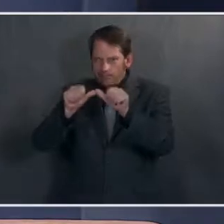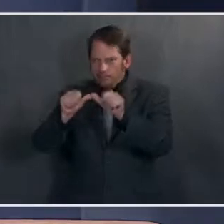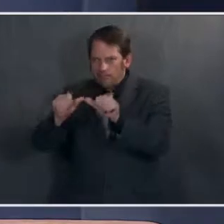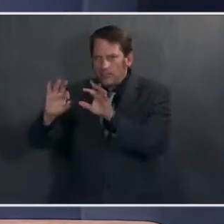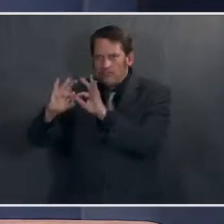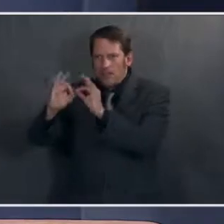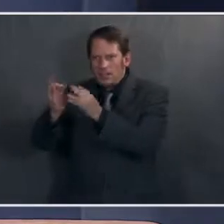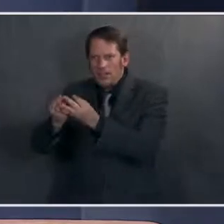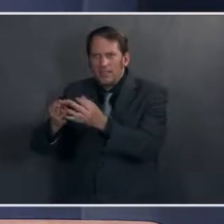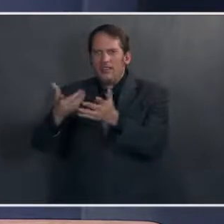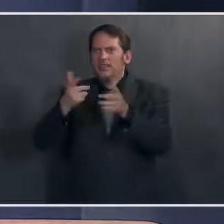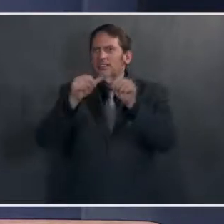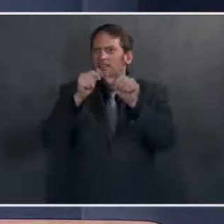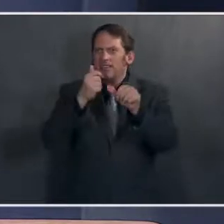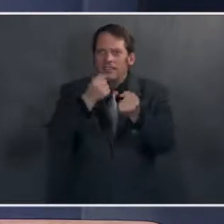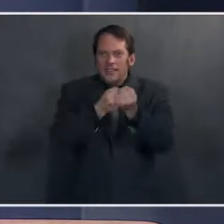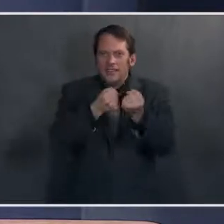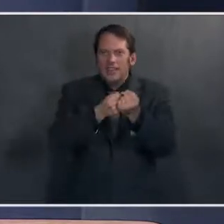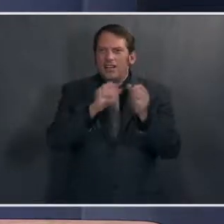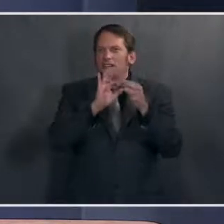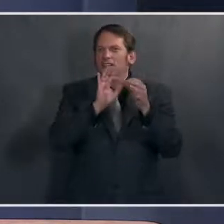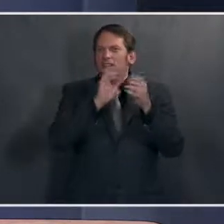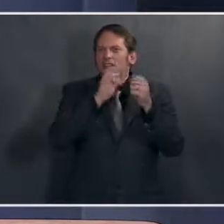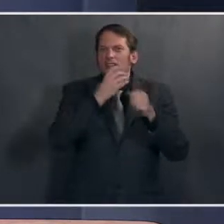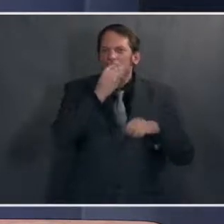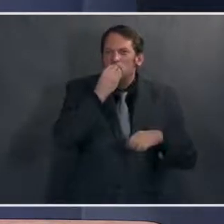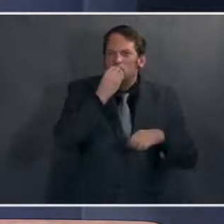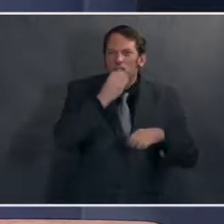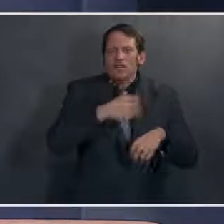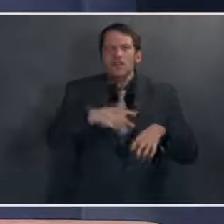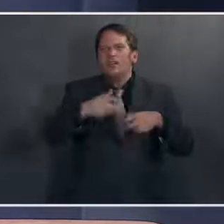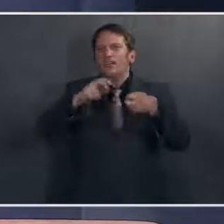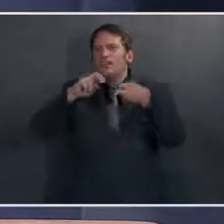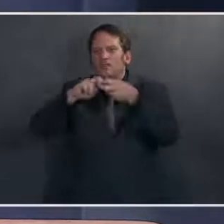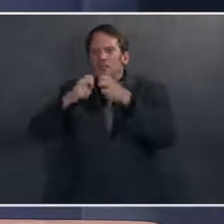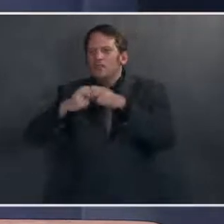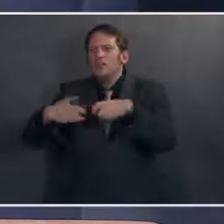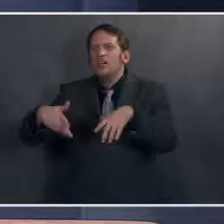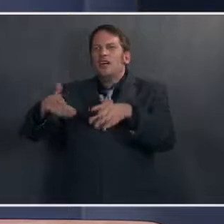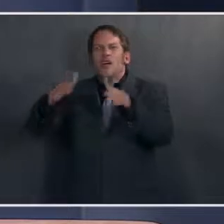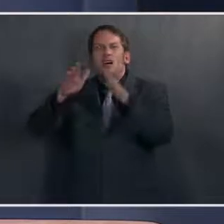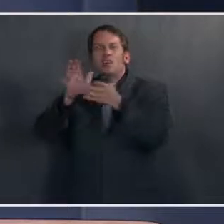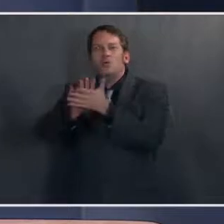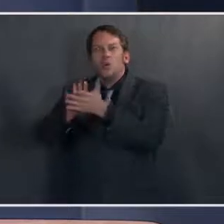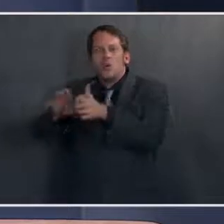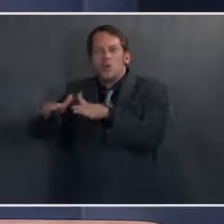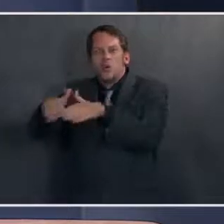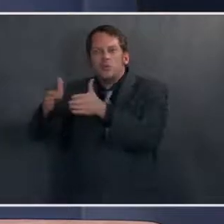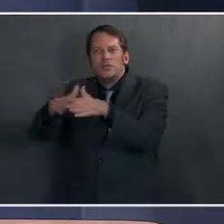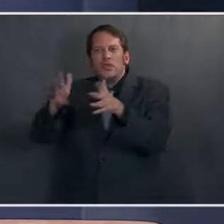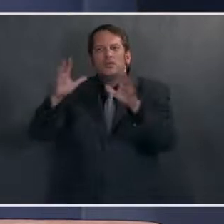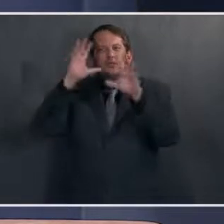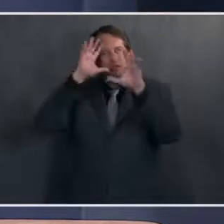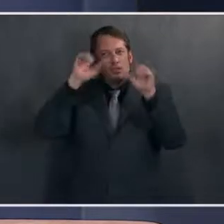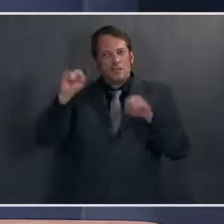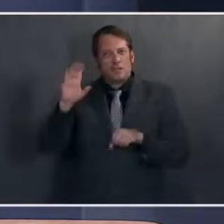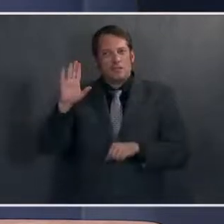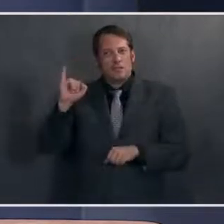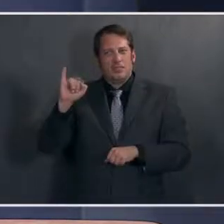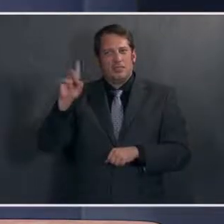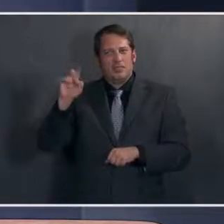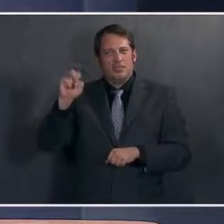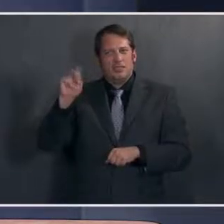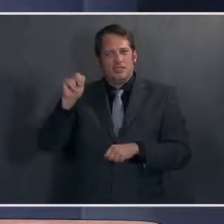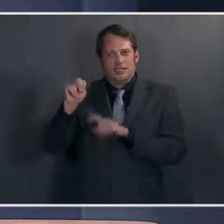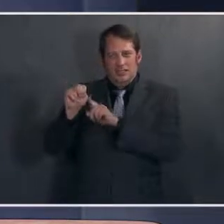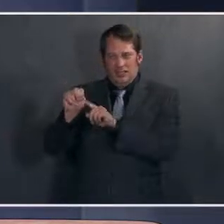reopening schools. President Biden said the cost of inaction and doing too little is greater than the cost of doing too much. The president